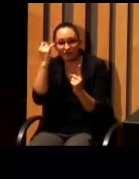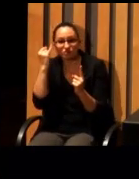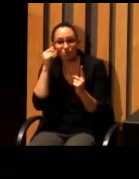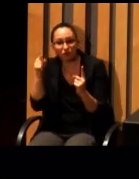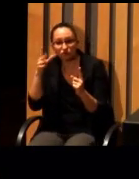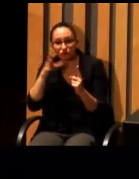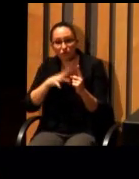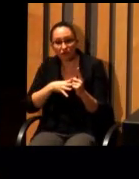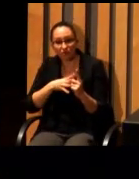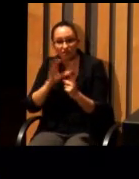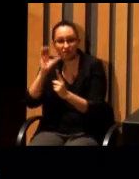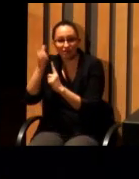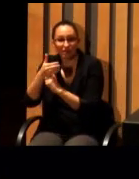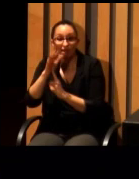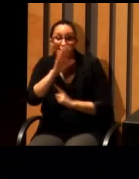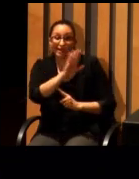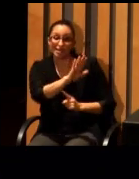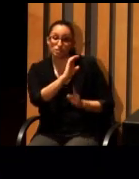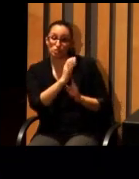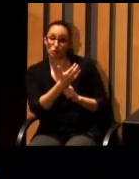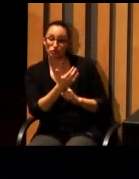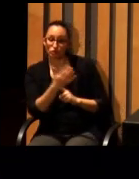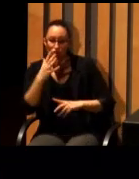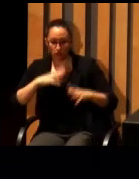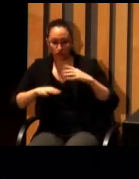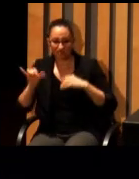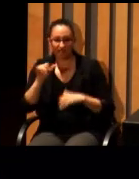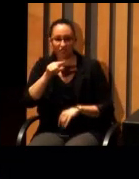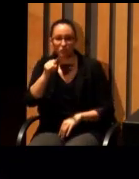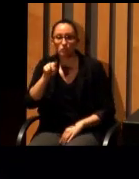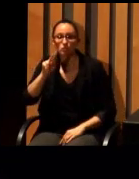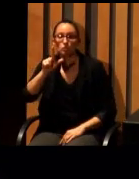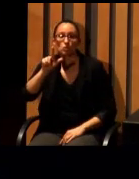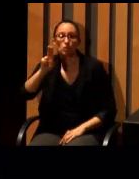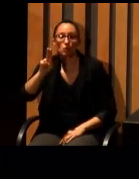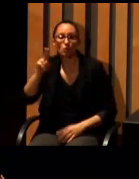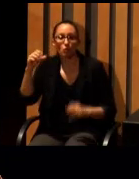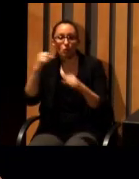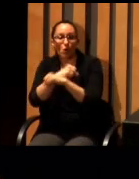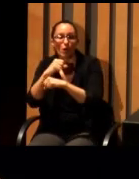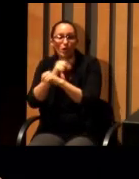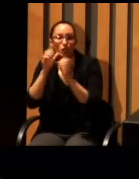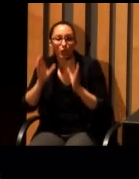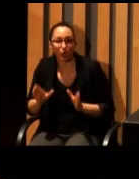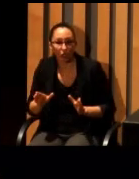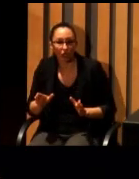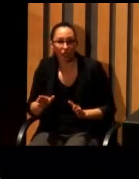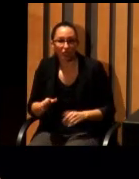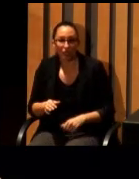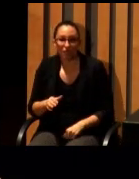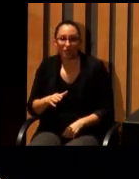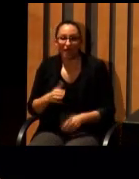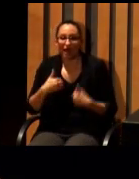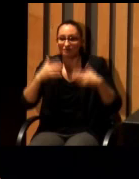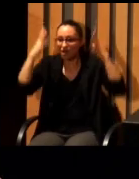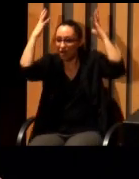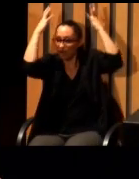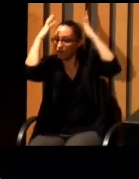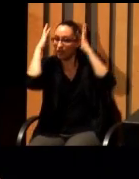him? What if she had dressed up like a Zulu warrior? And the head and on the side of the helmet